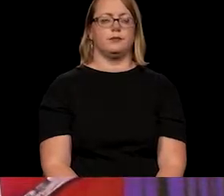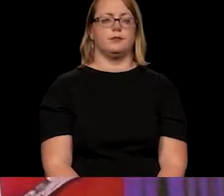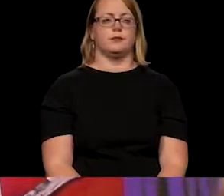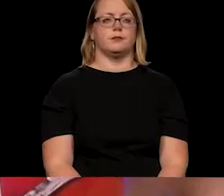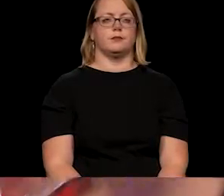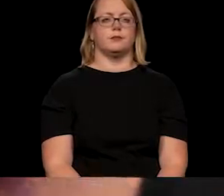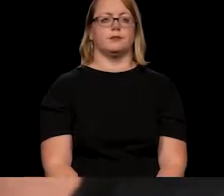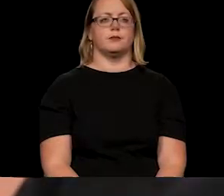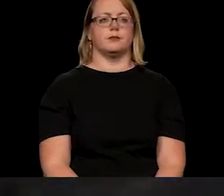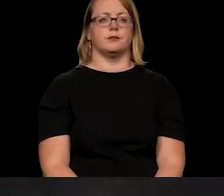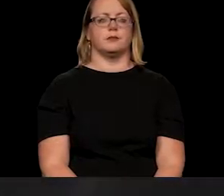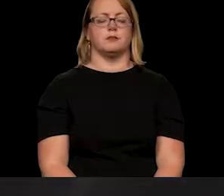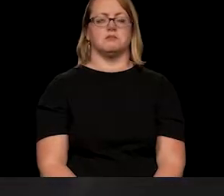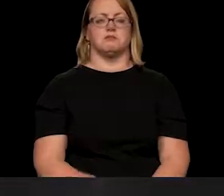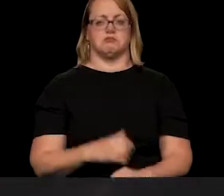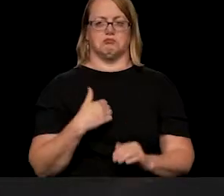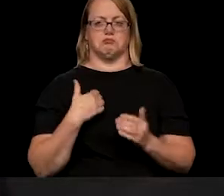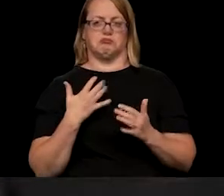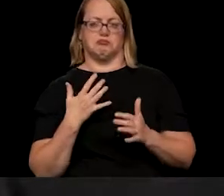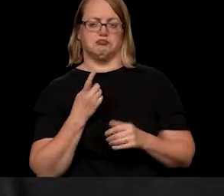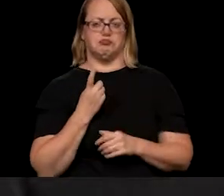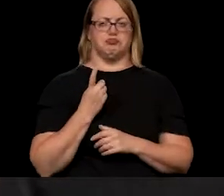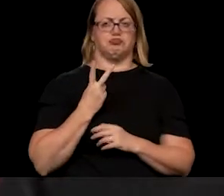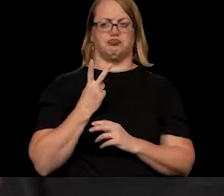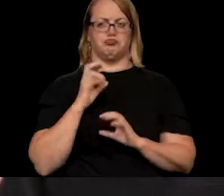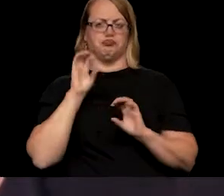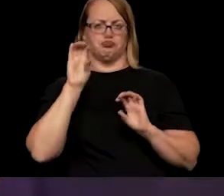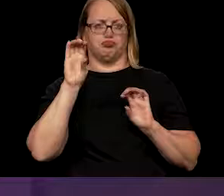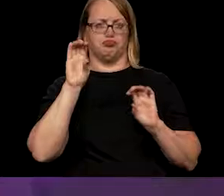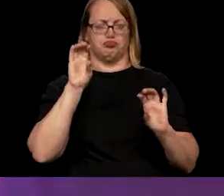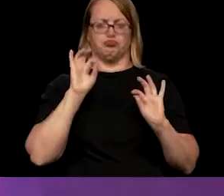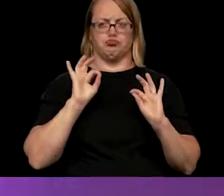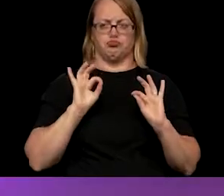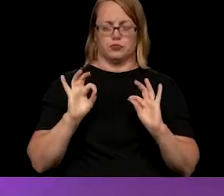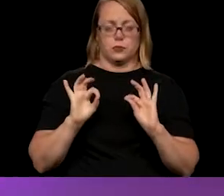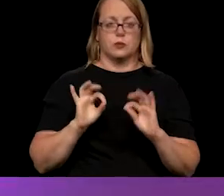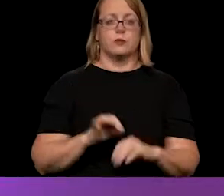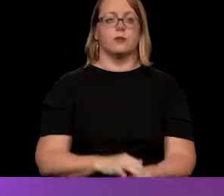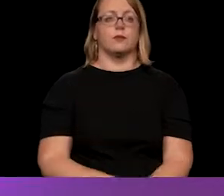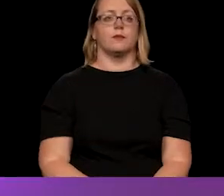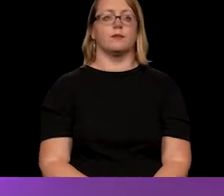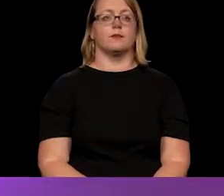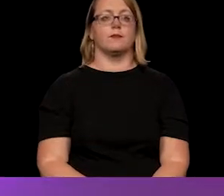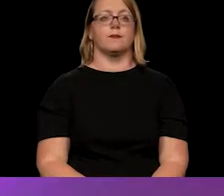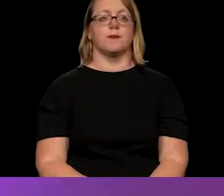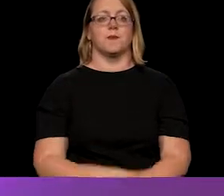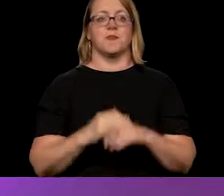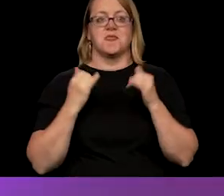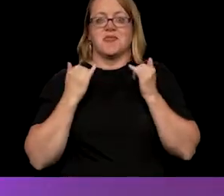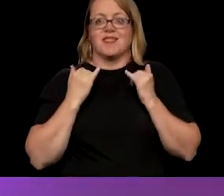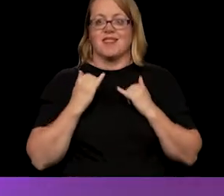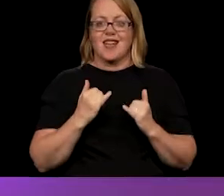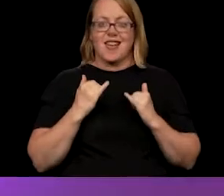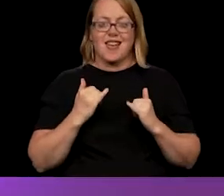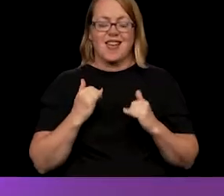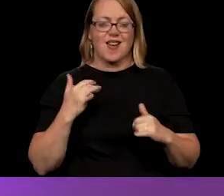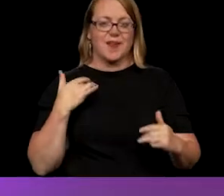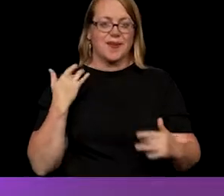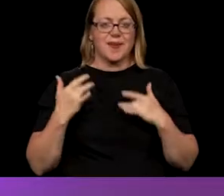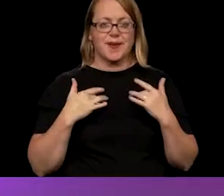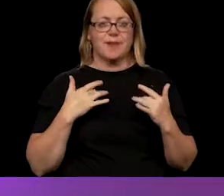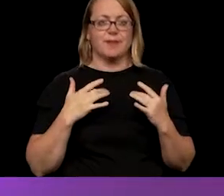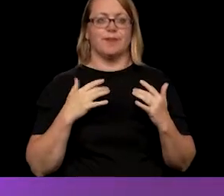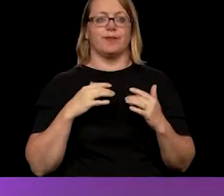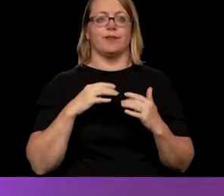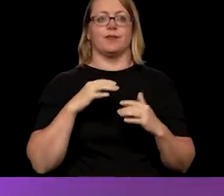So I think we have the birch tree pretty complete. We are going to now do the